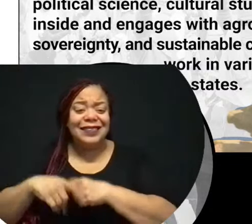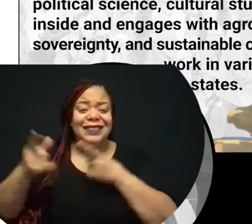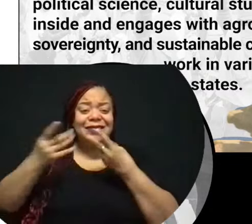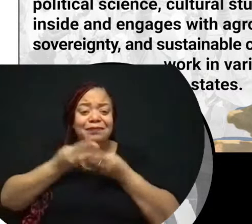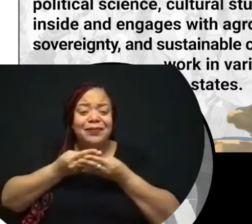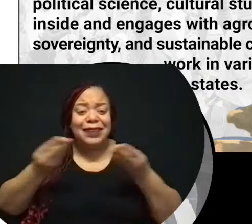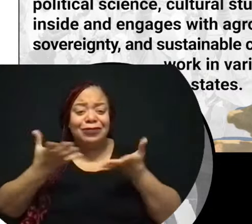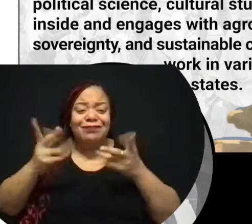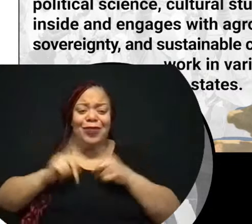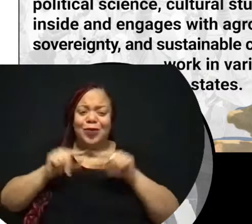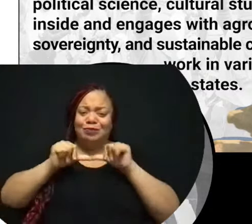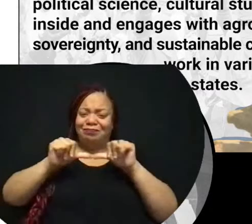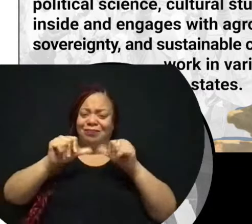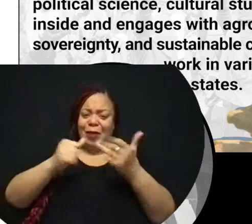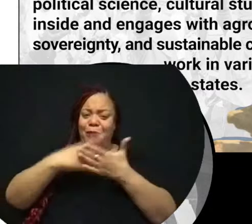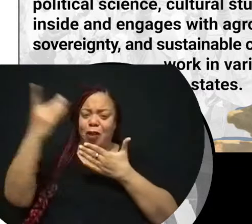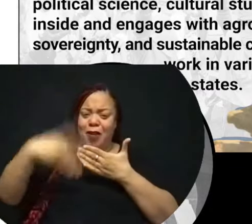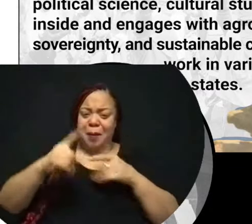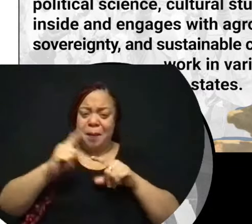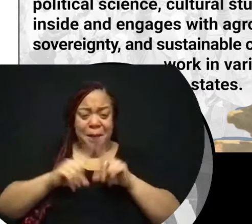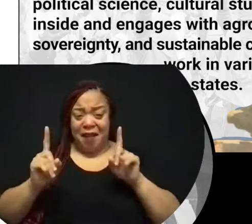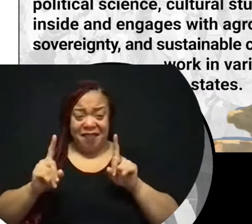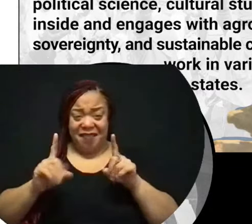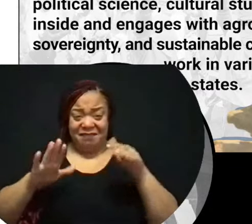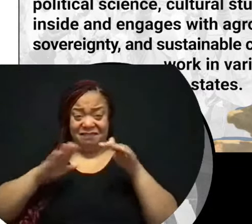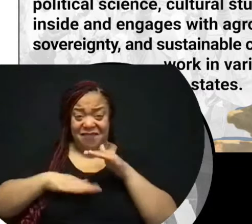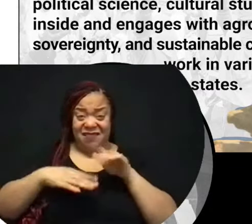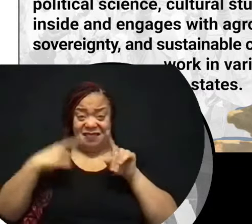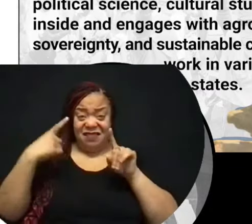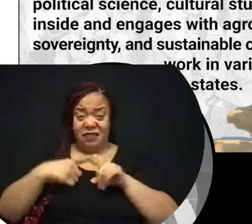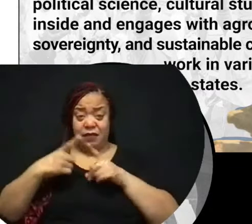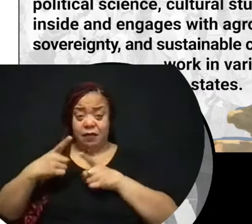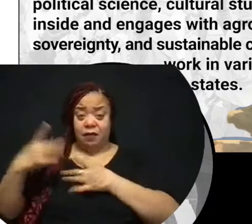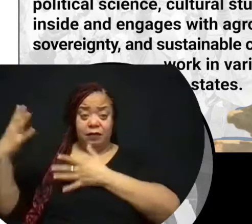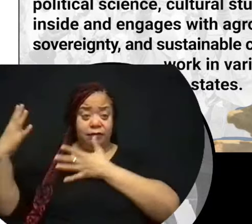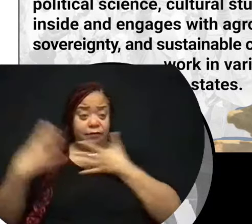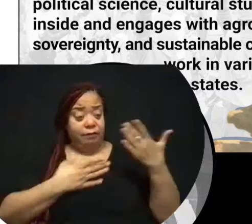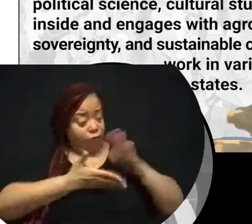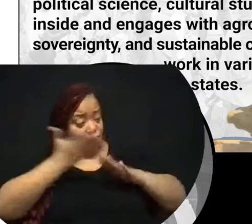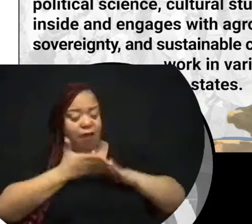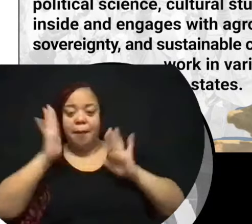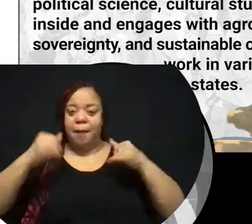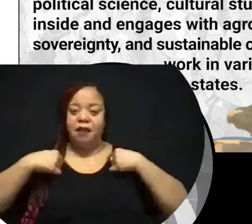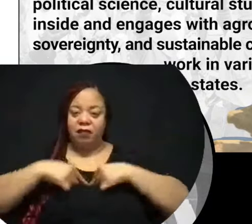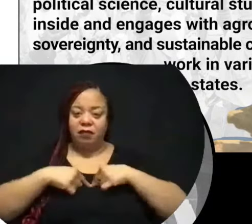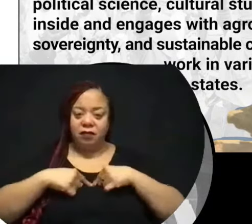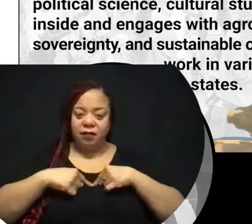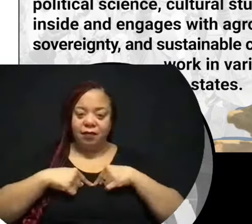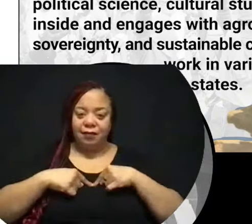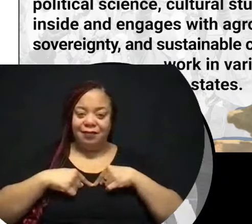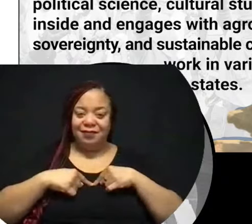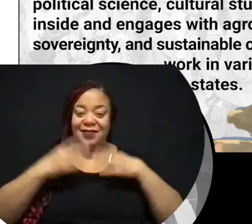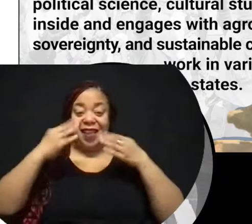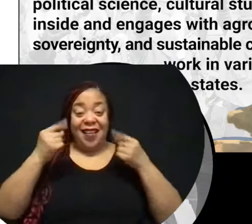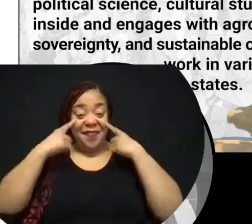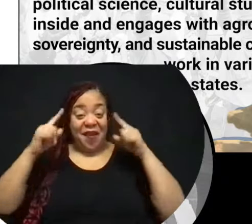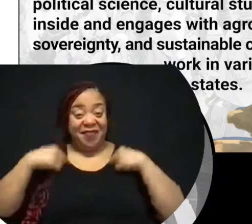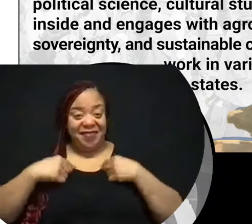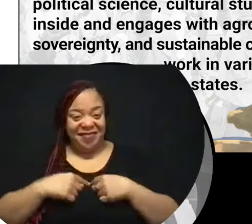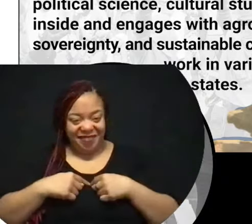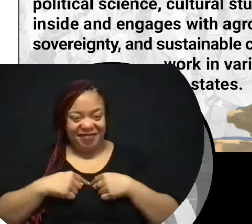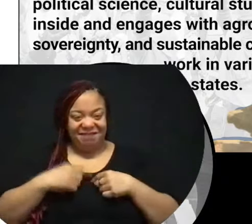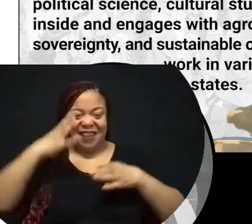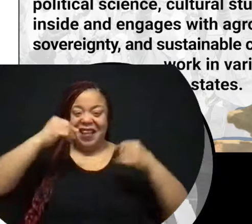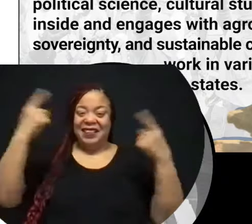and nurture and grow and teach each other about, because we weren't, there was no class around horticulture